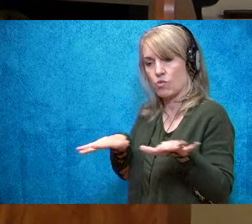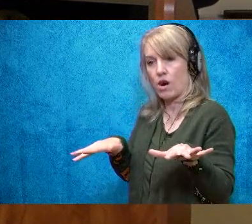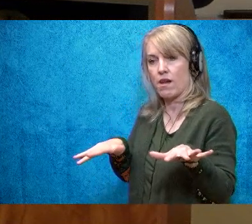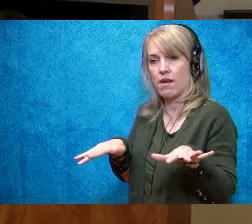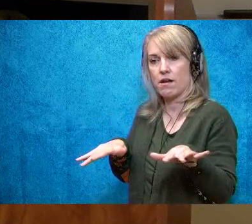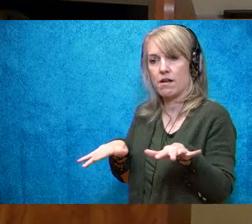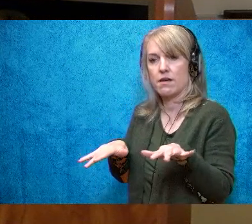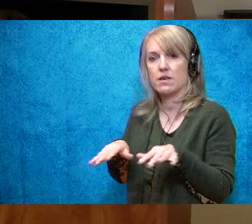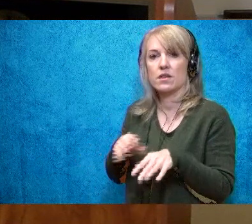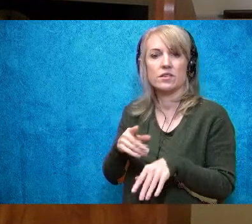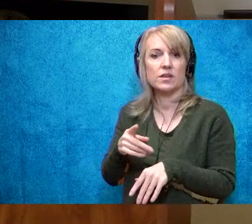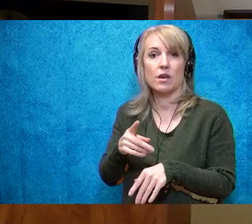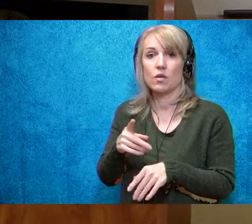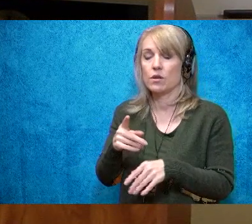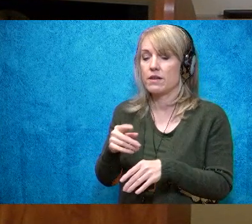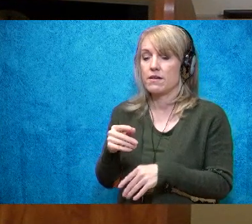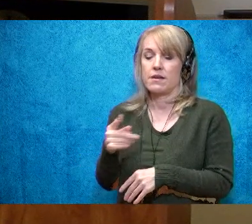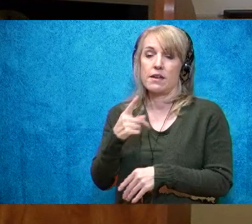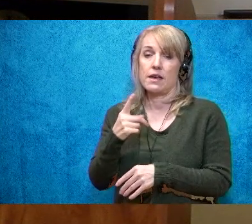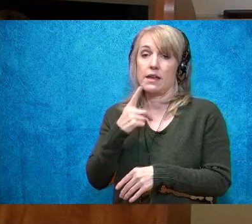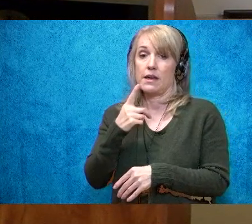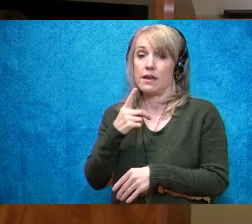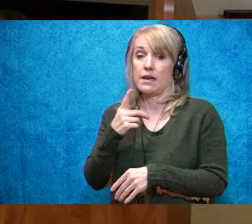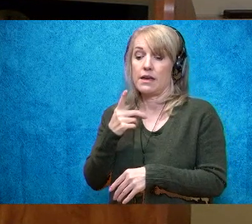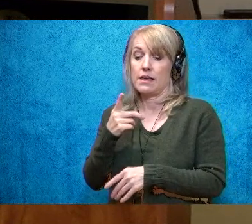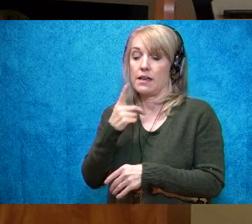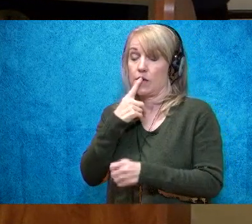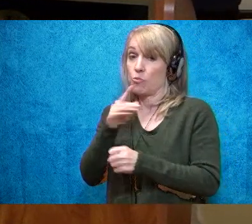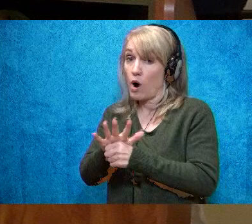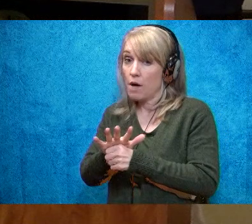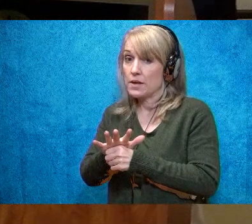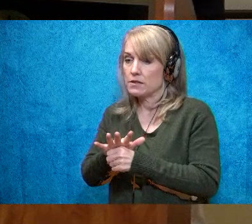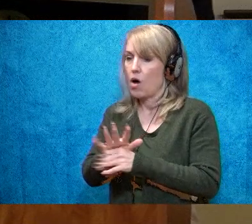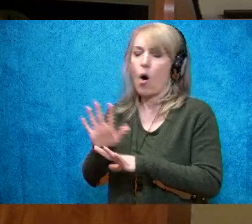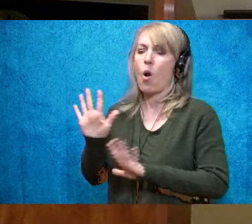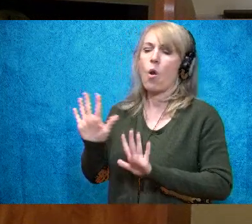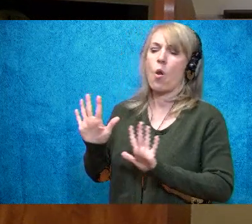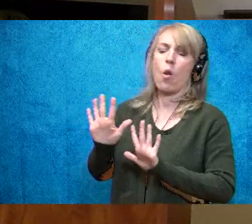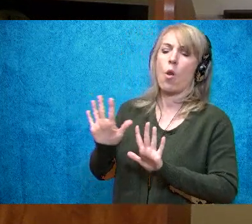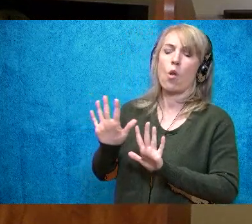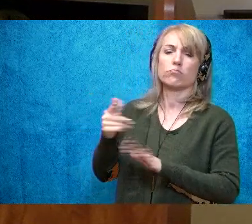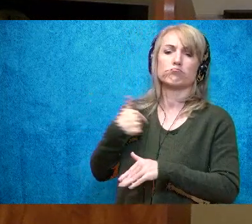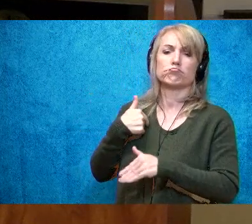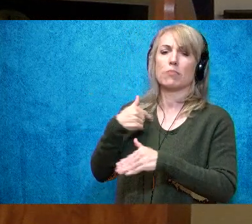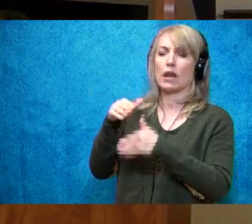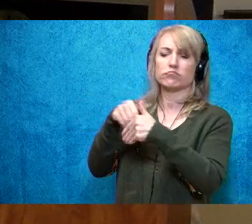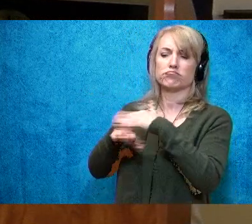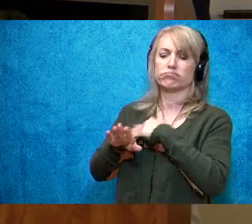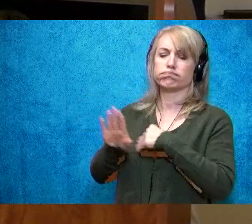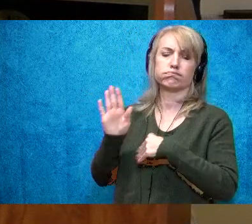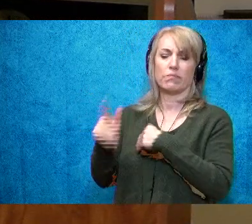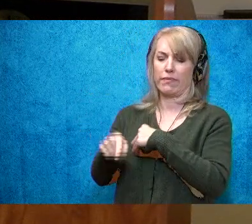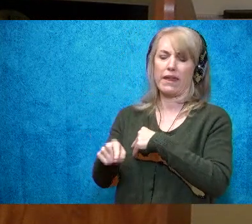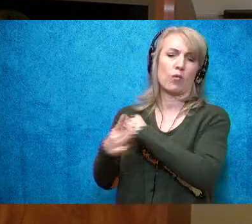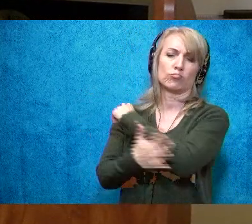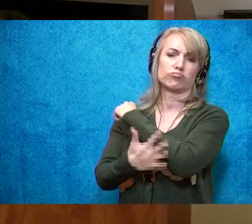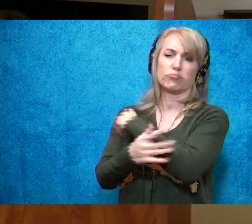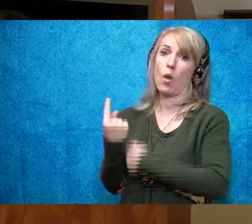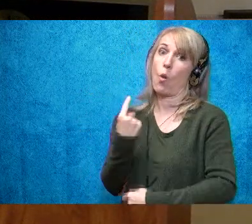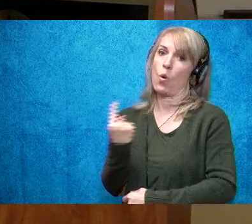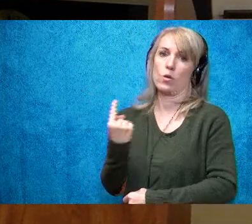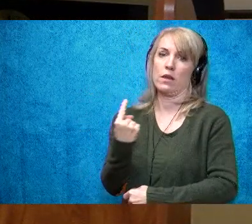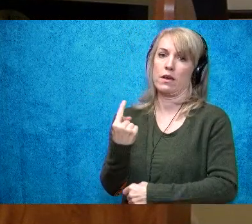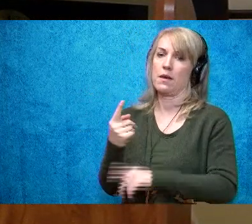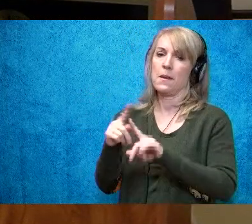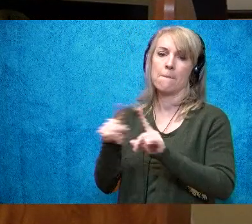invade that, invades the rest of Czechoslovakia. He enters with Russia, the Soviet Union, into a 10-year peace pact to